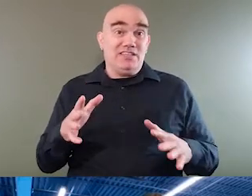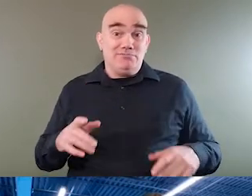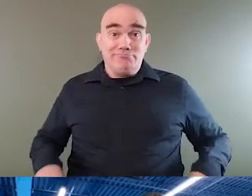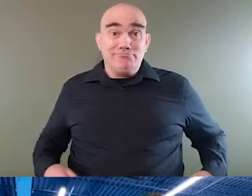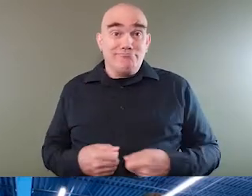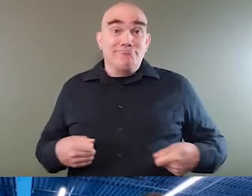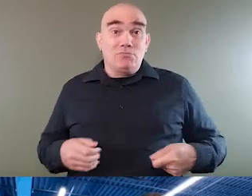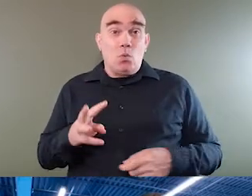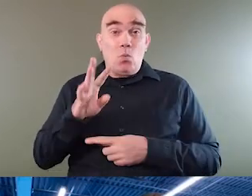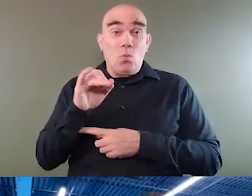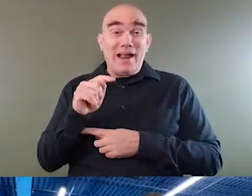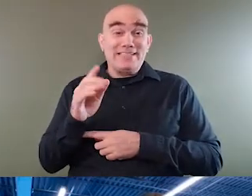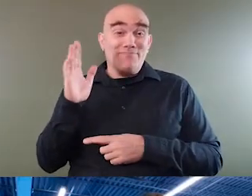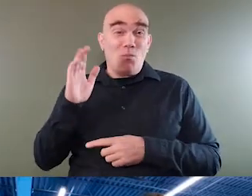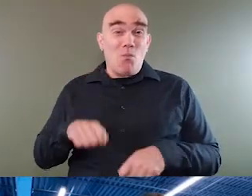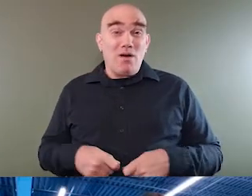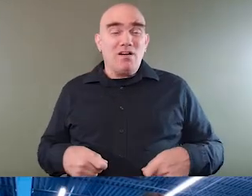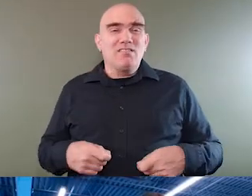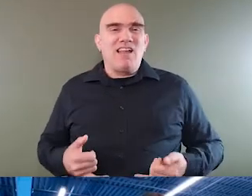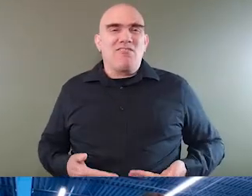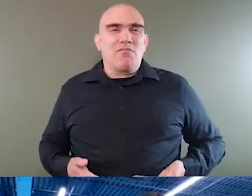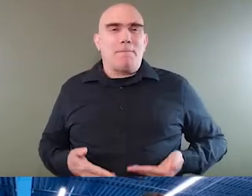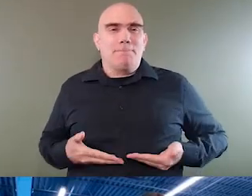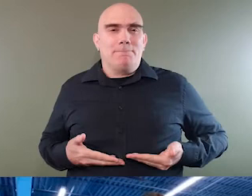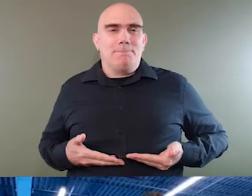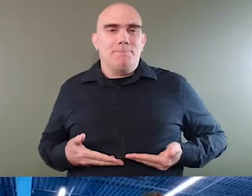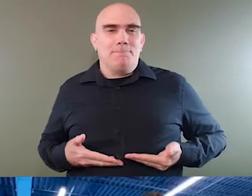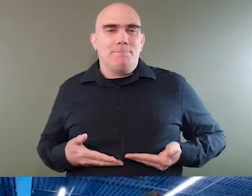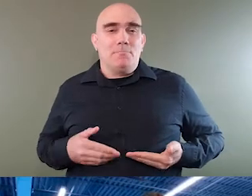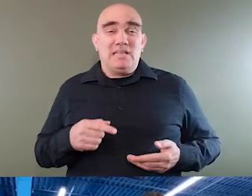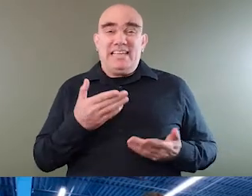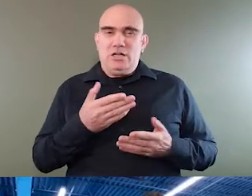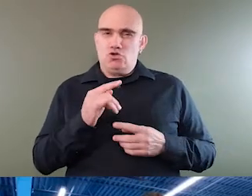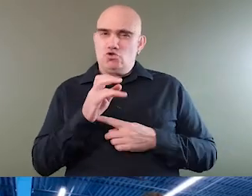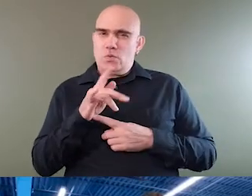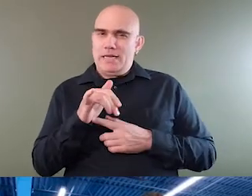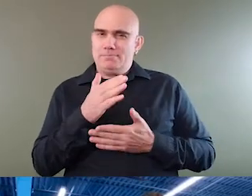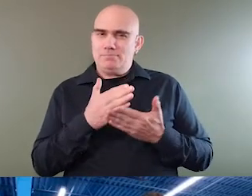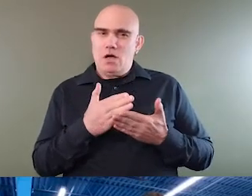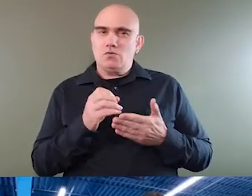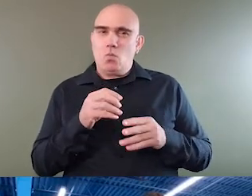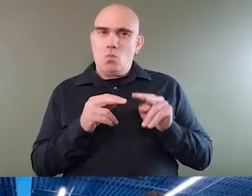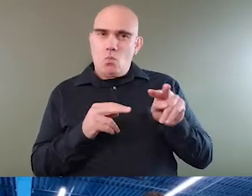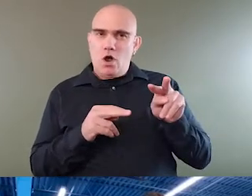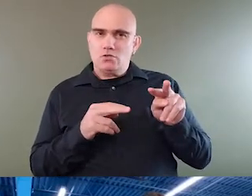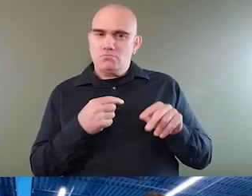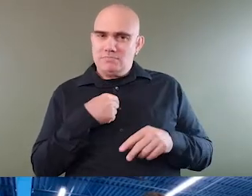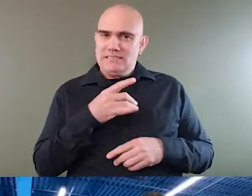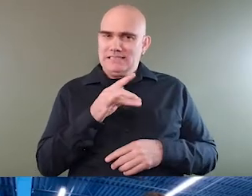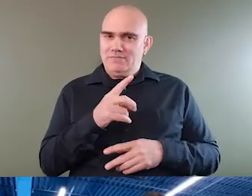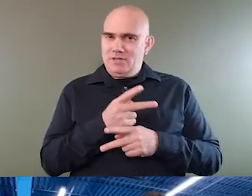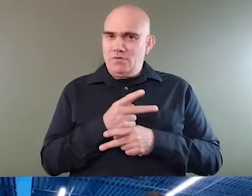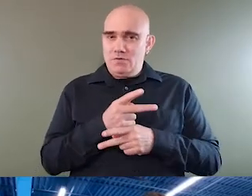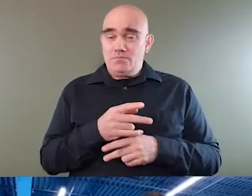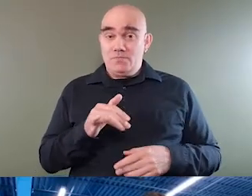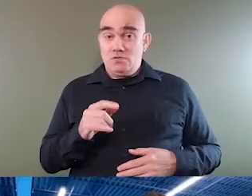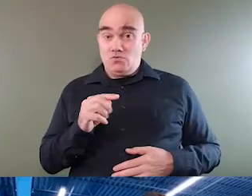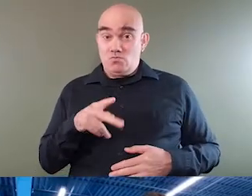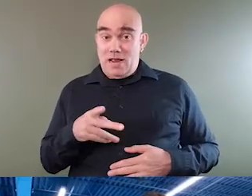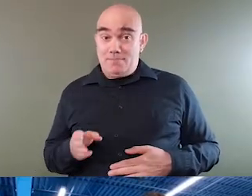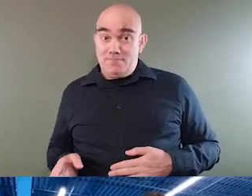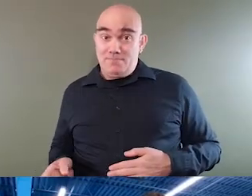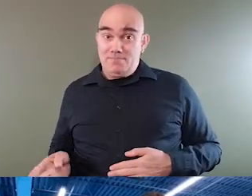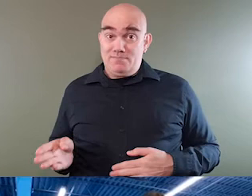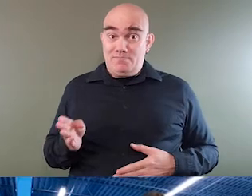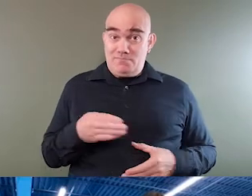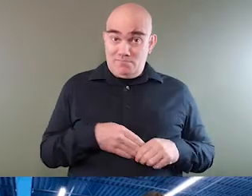before. This is a little higher. Here's the tricky part, so watch David and I carefully. I'm gonna take this strap and put it in my other